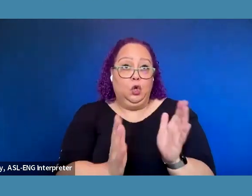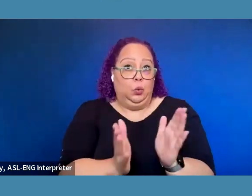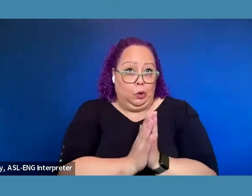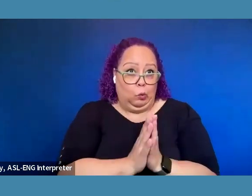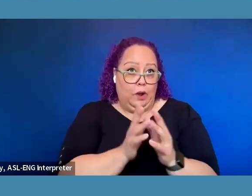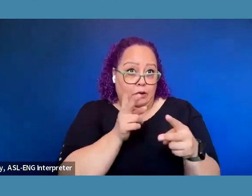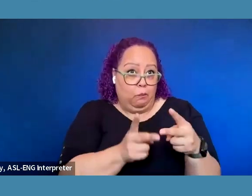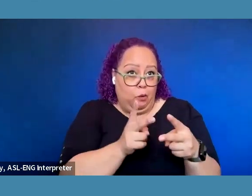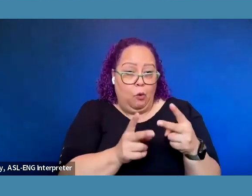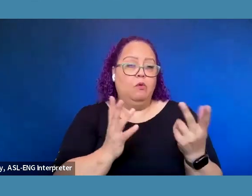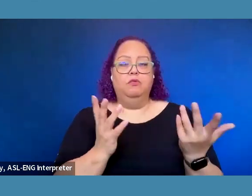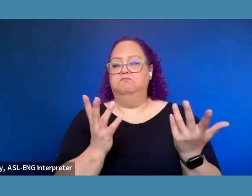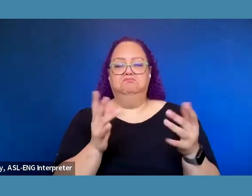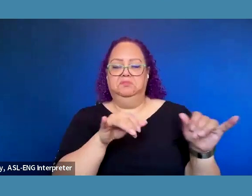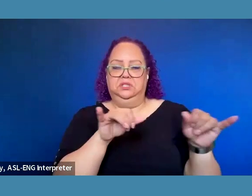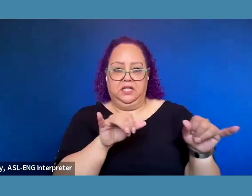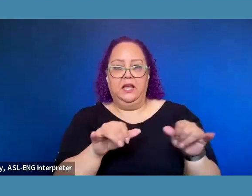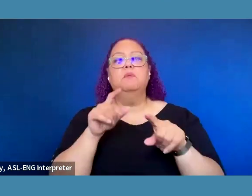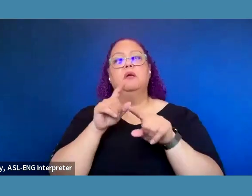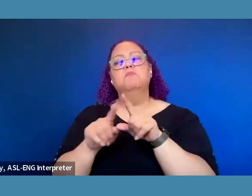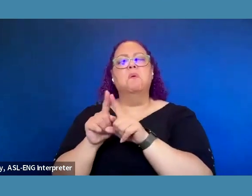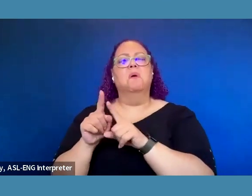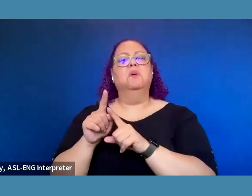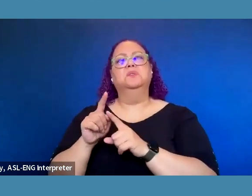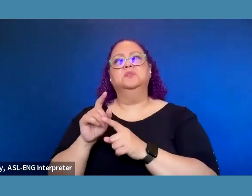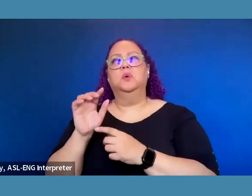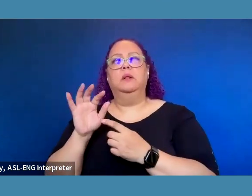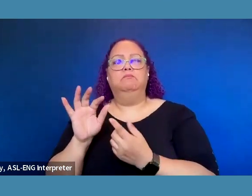accessible vote by mail that we'll also go through.